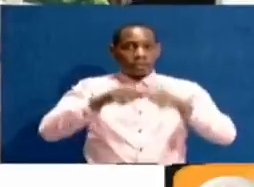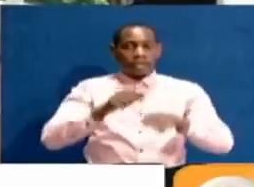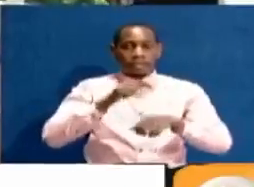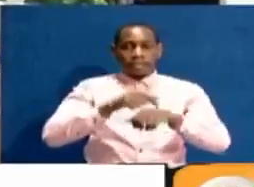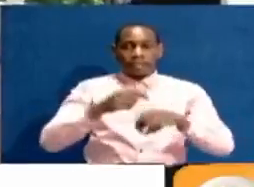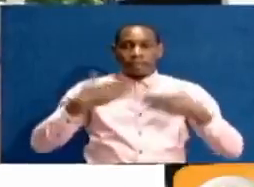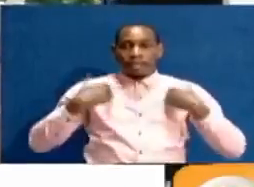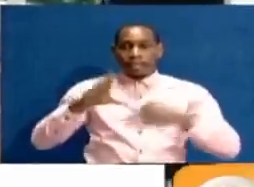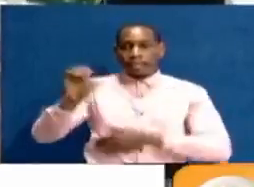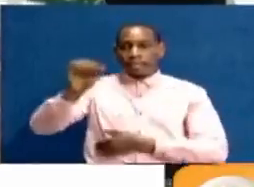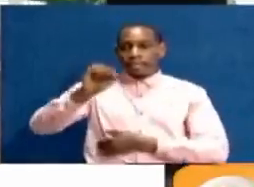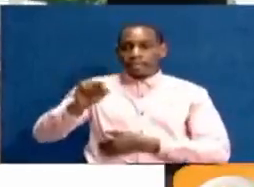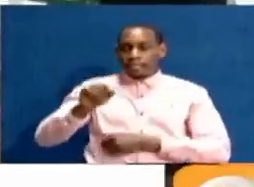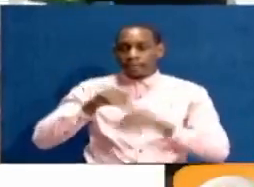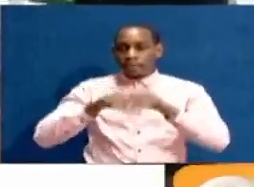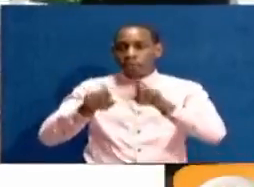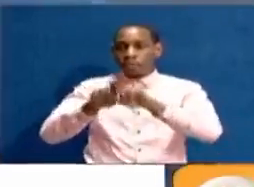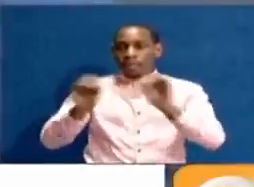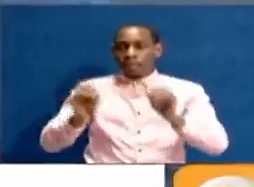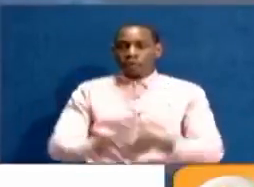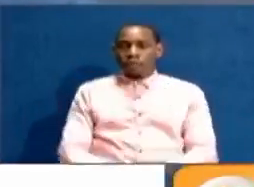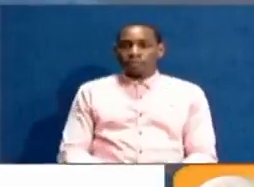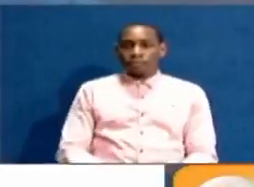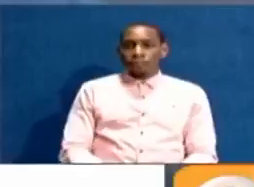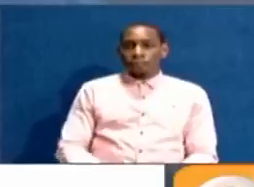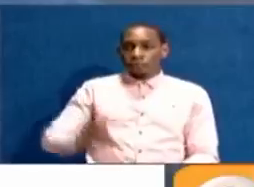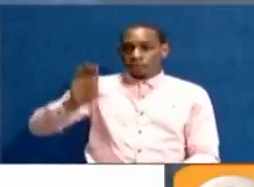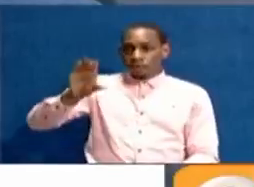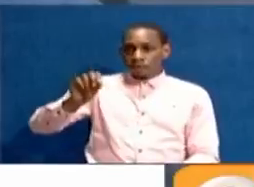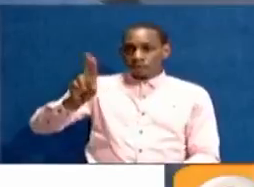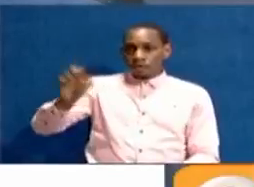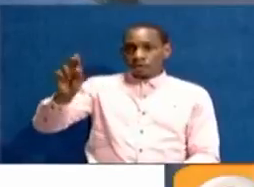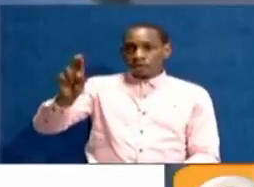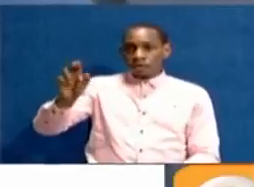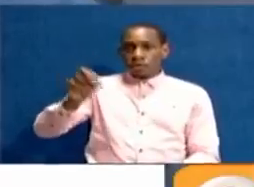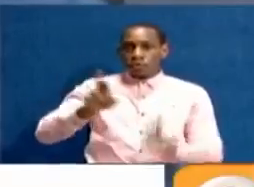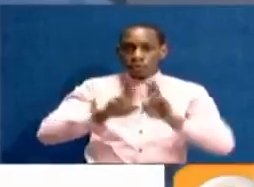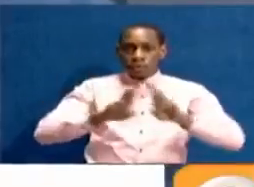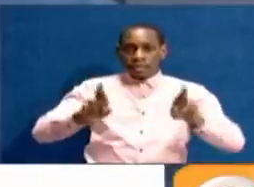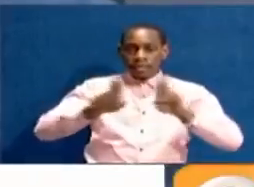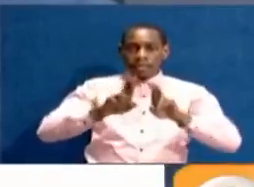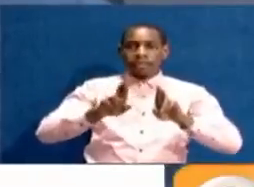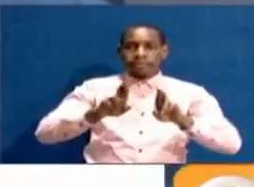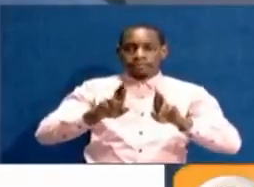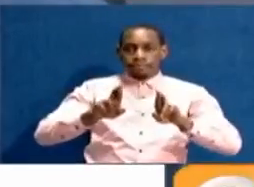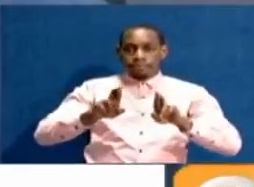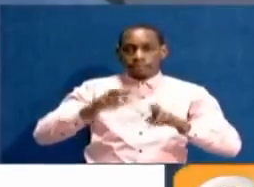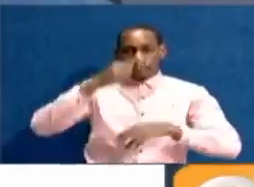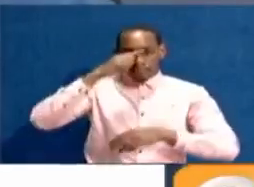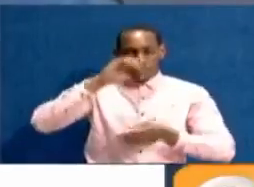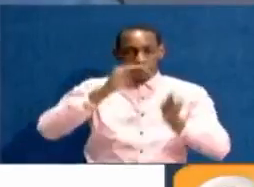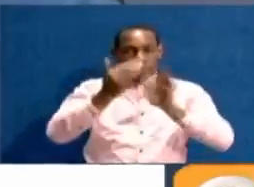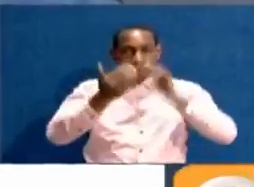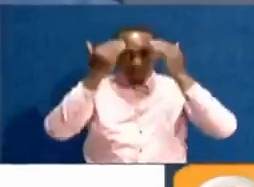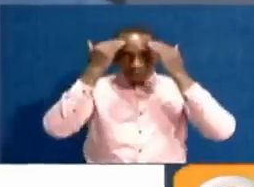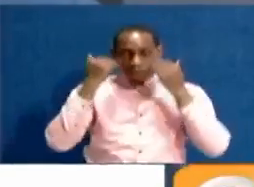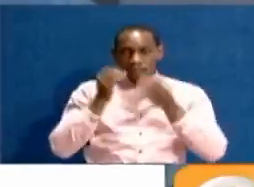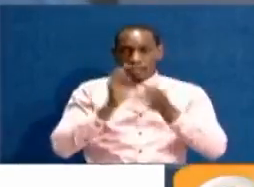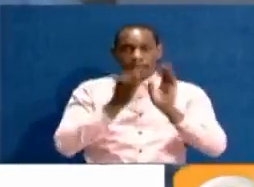the health CS does not comply. COTU is prepared to take Mutahi Kagwe to court if he doesn't withdraw